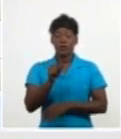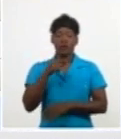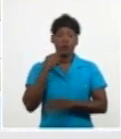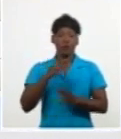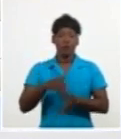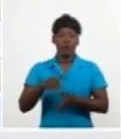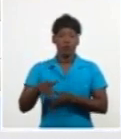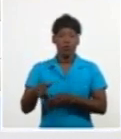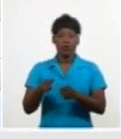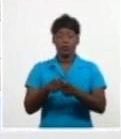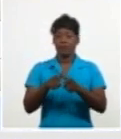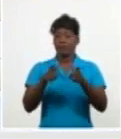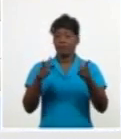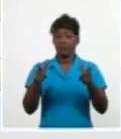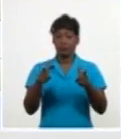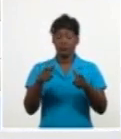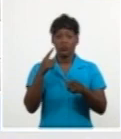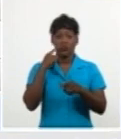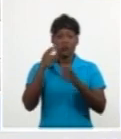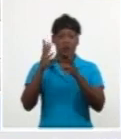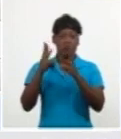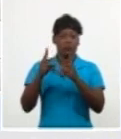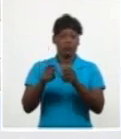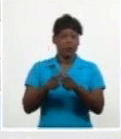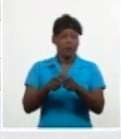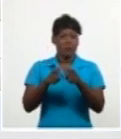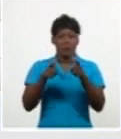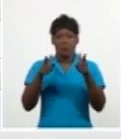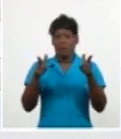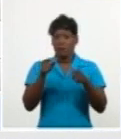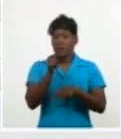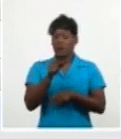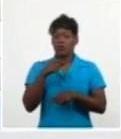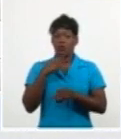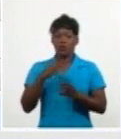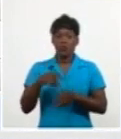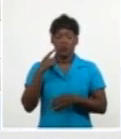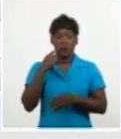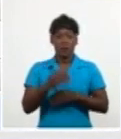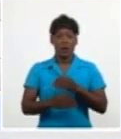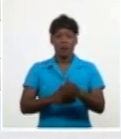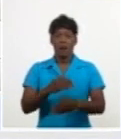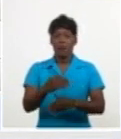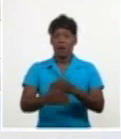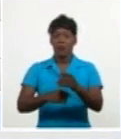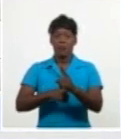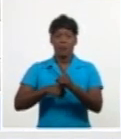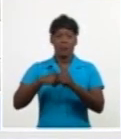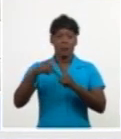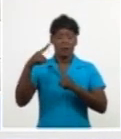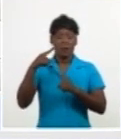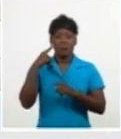which is a very high number despite the evolution of the disease. And